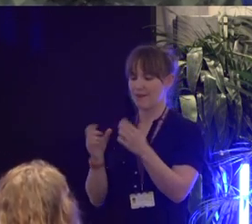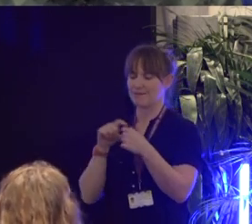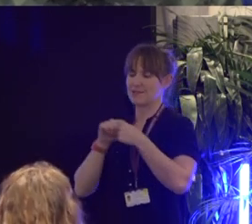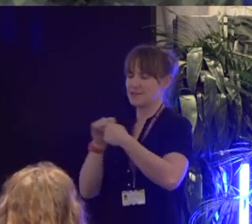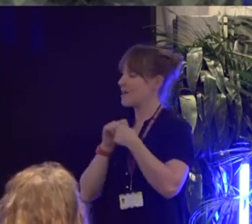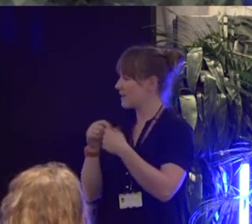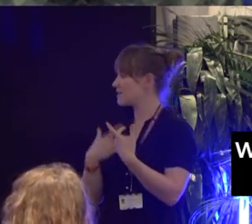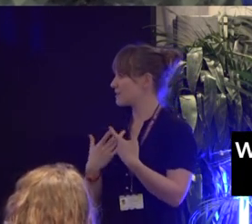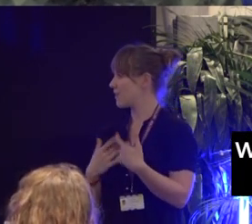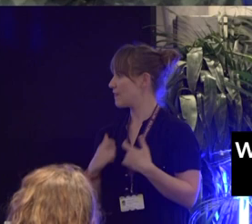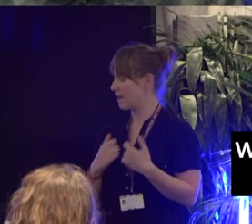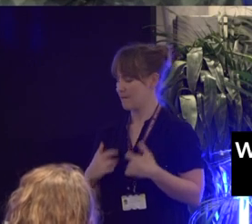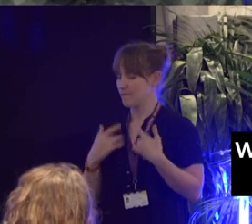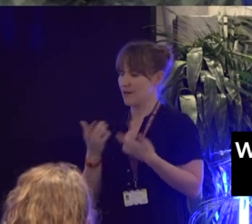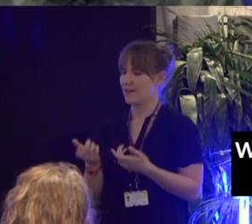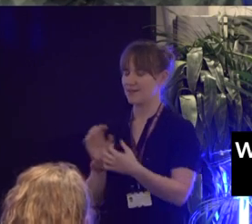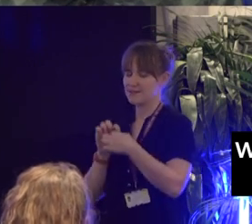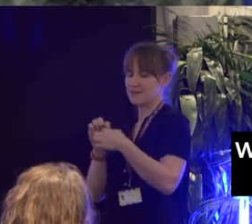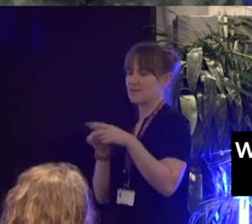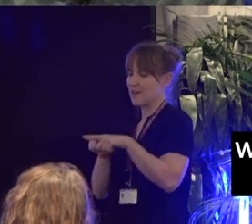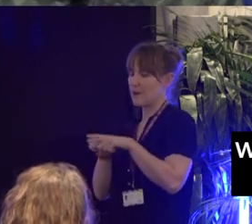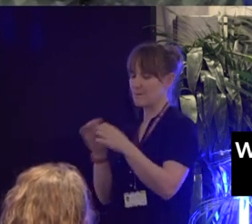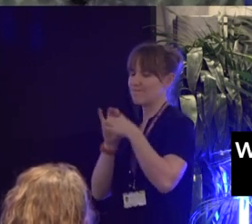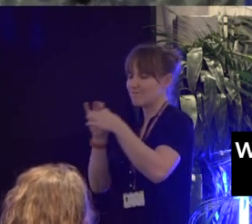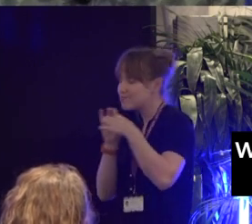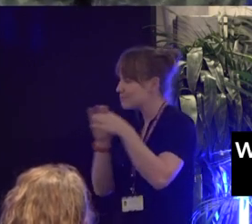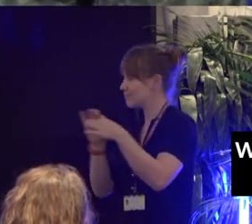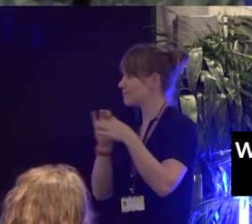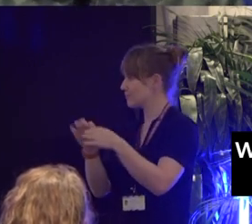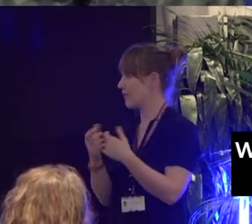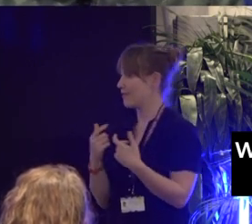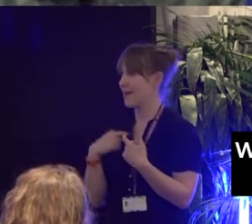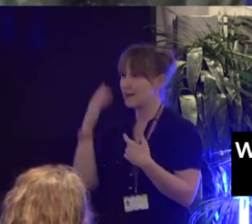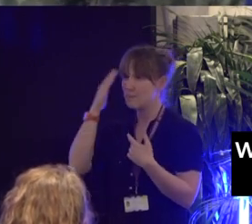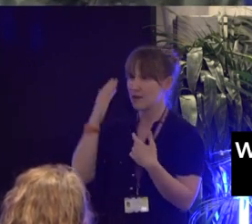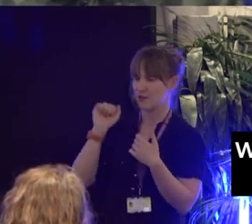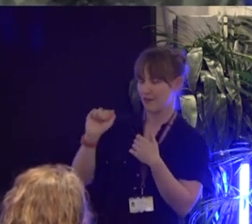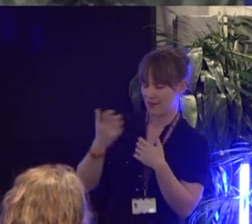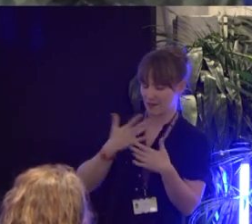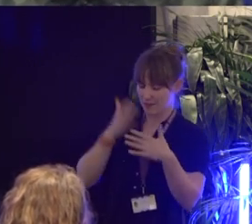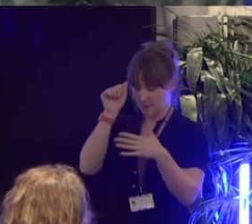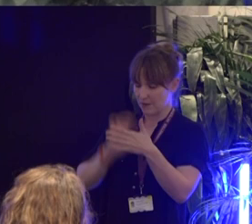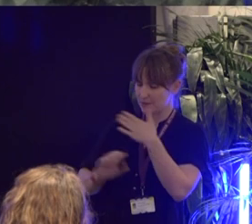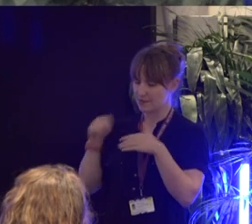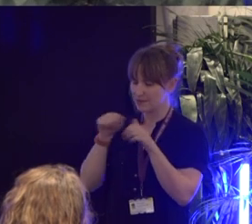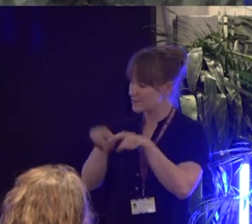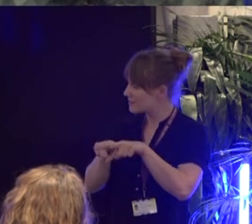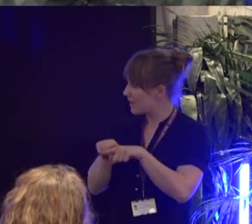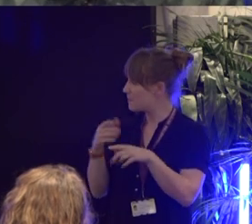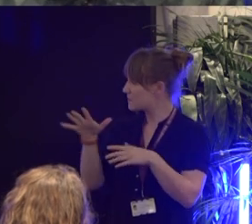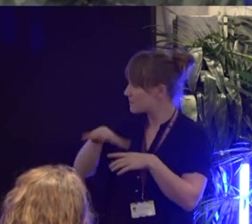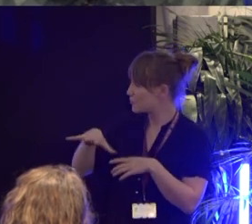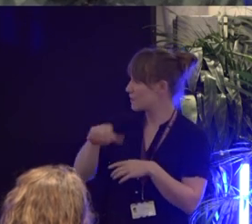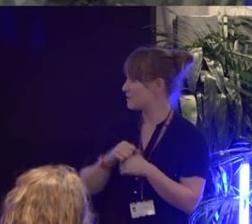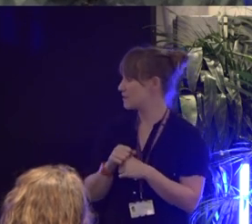or like just something where they can imagine their body, their mind in that situation. So there's that